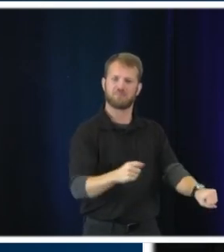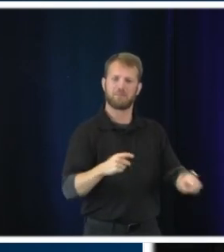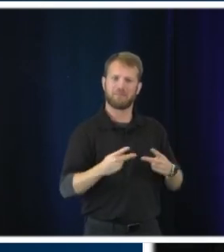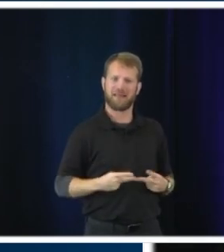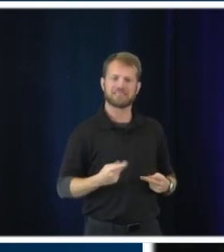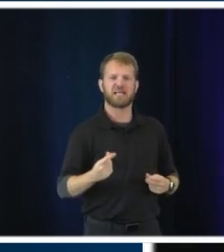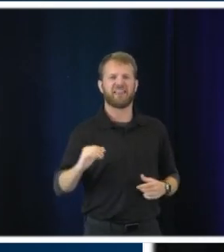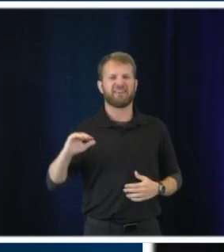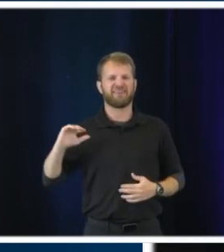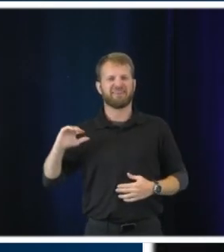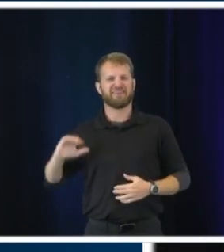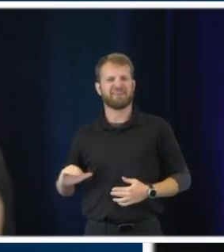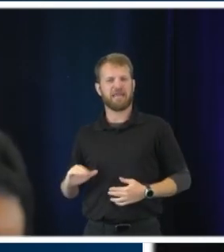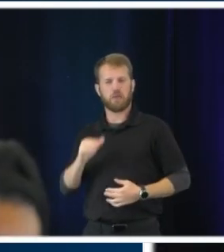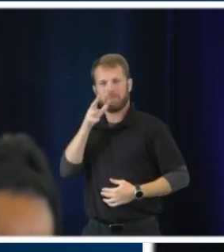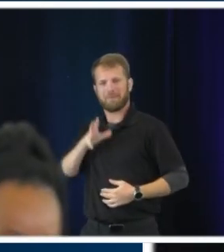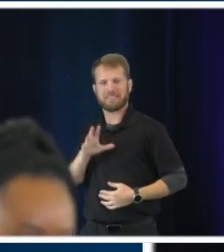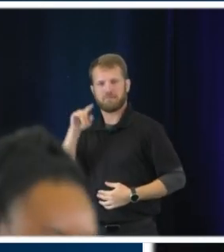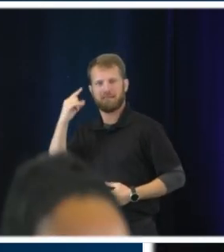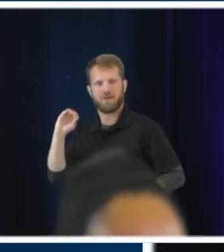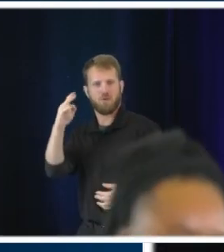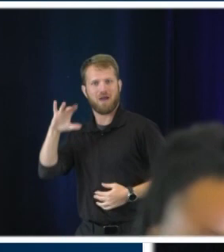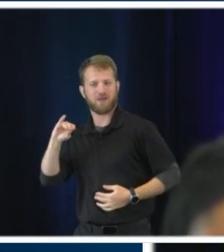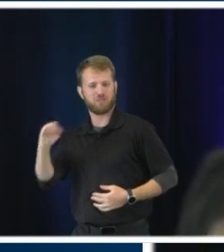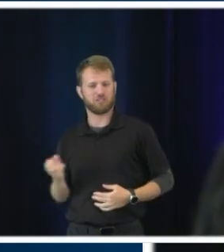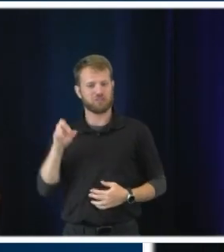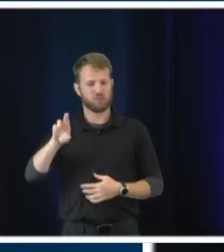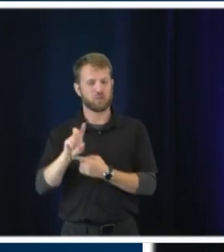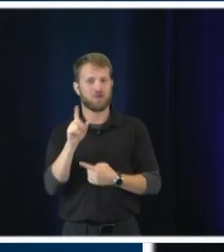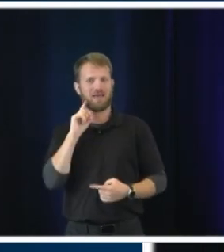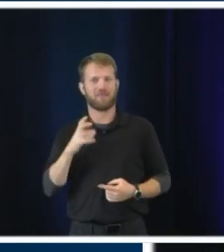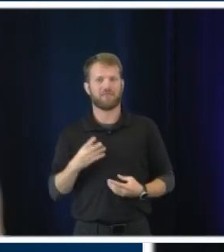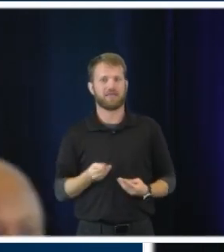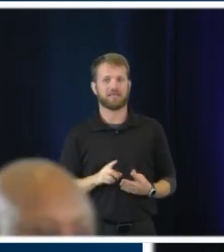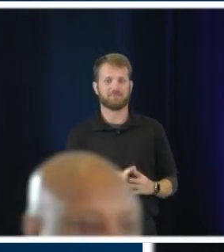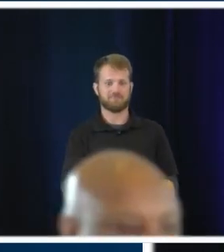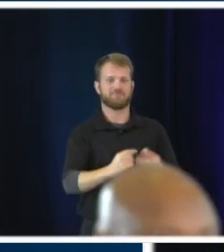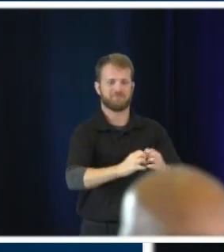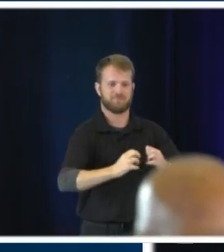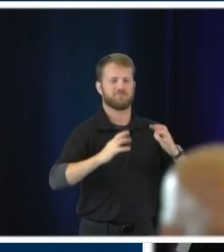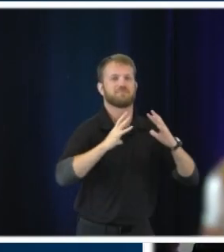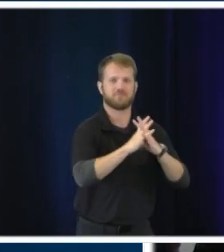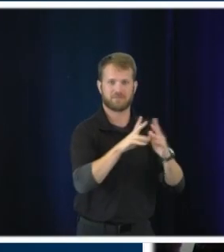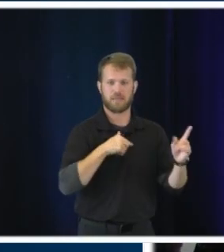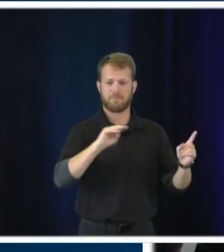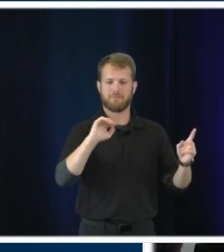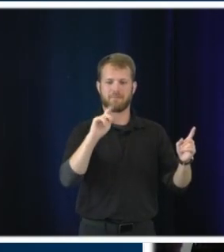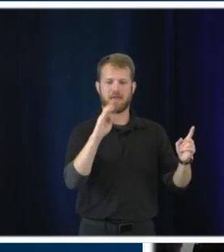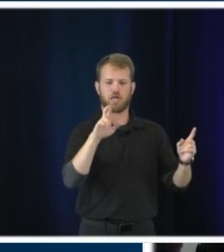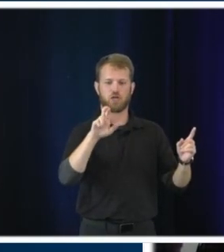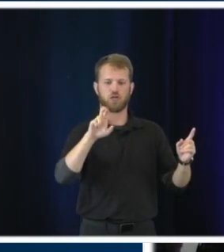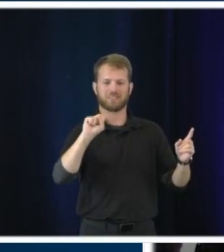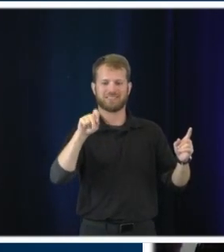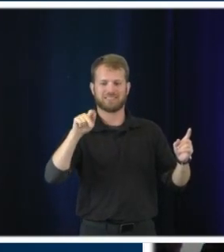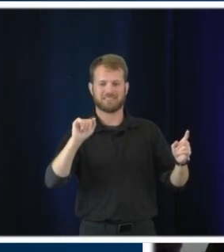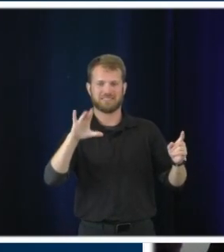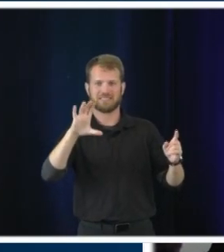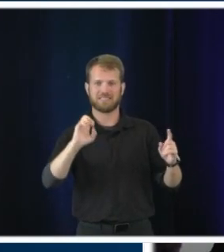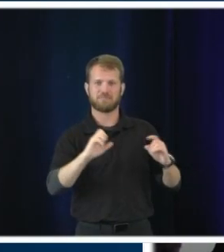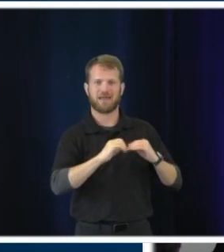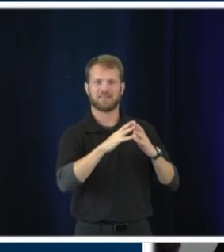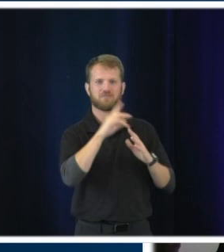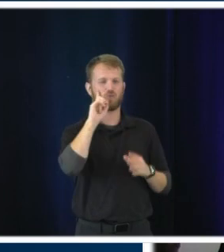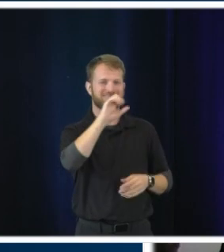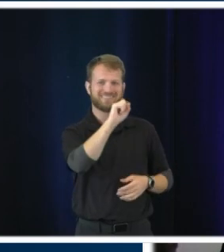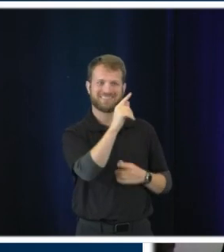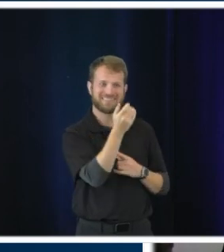Ohio Junior and for the groundbreaking of the new Dream Big STEM Center and Makerspace, the Dr. Martin Luther King